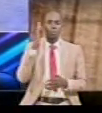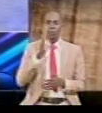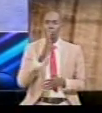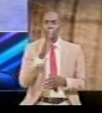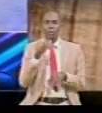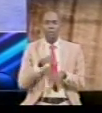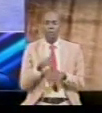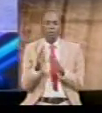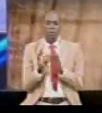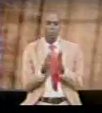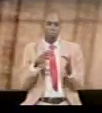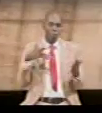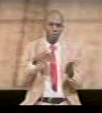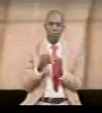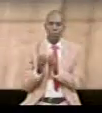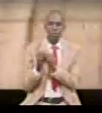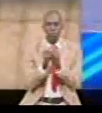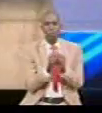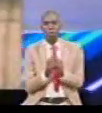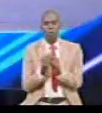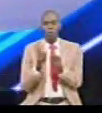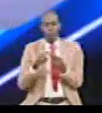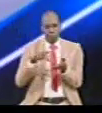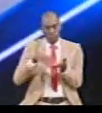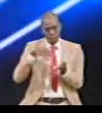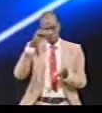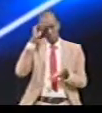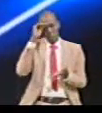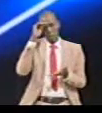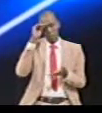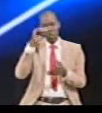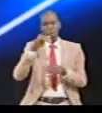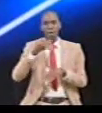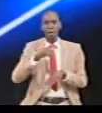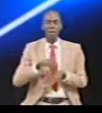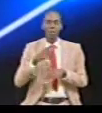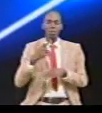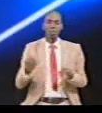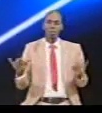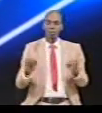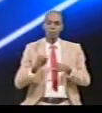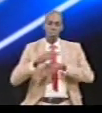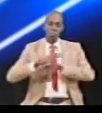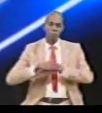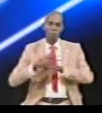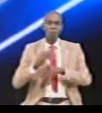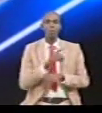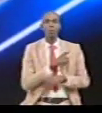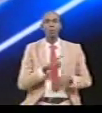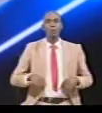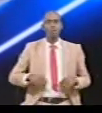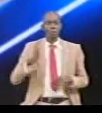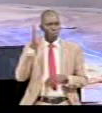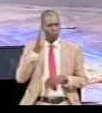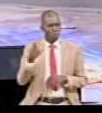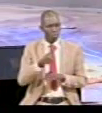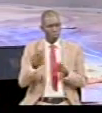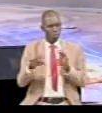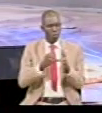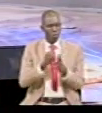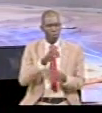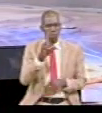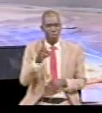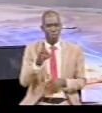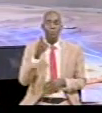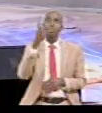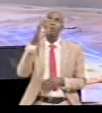Bible study together to learn at the same table of the Lord. Will you do it?